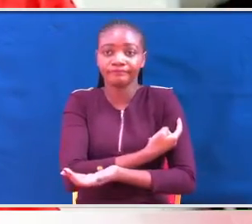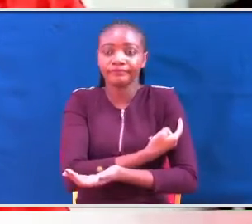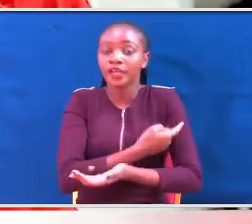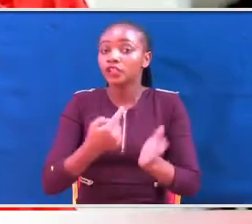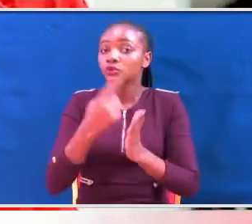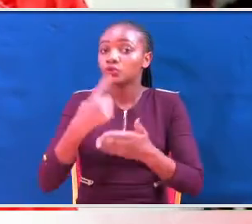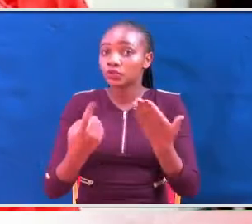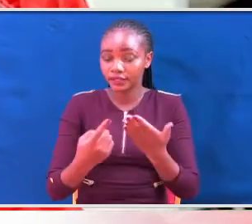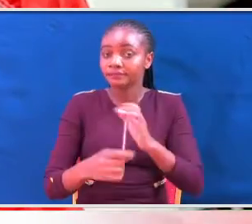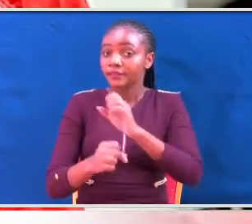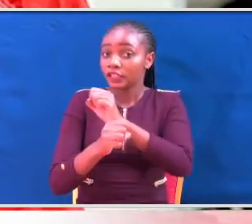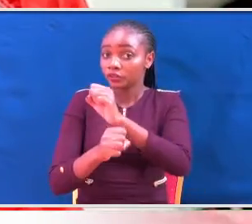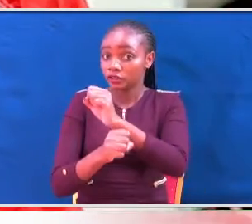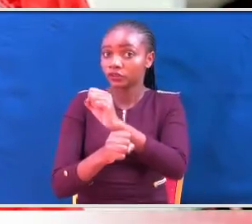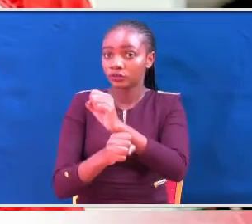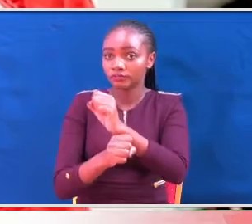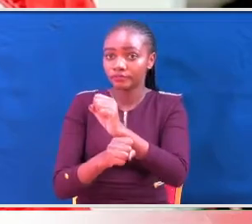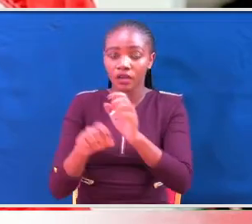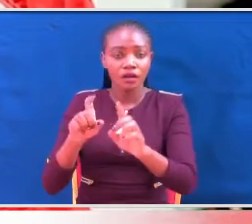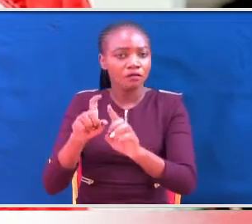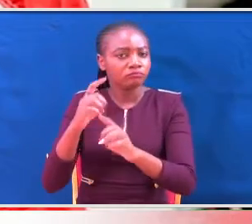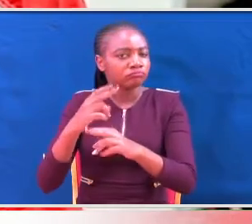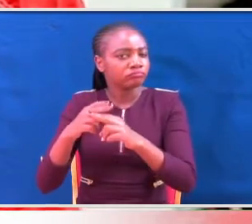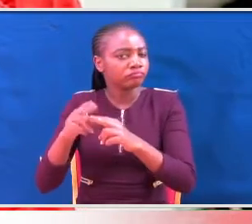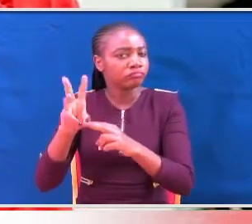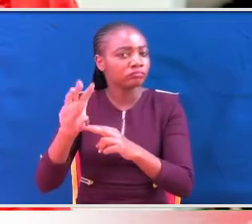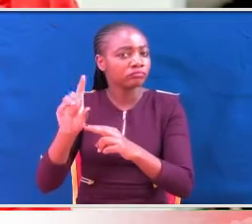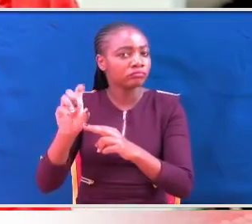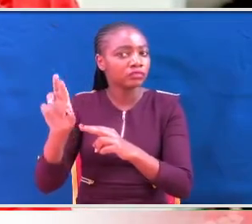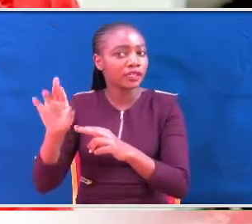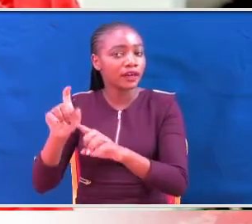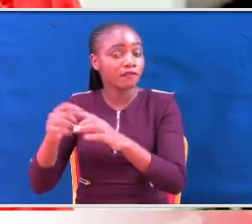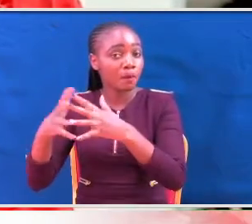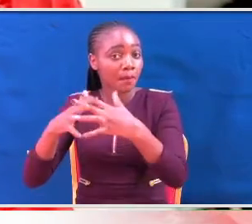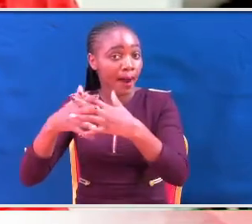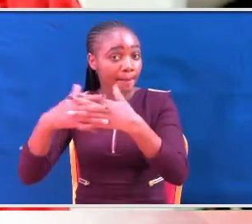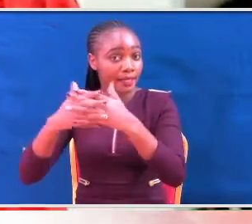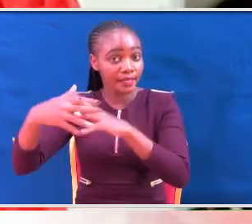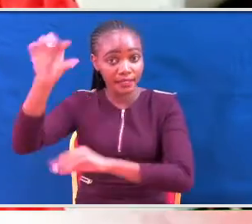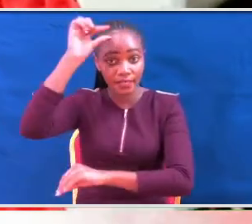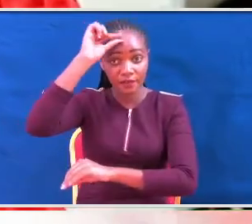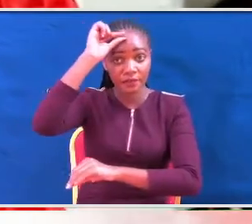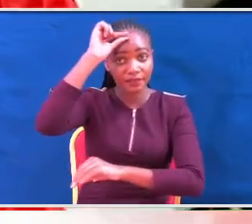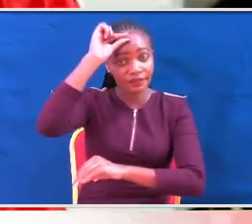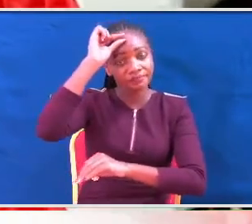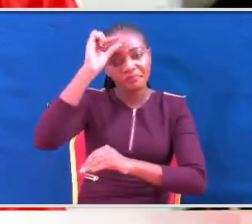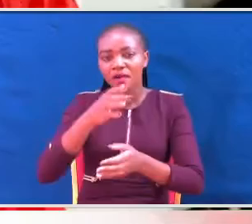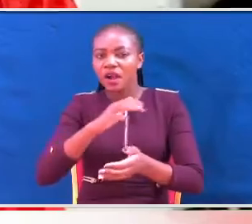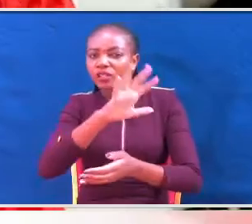the donations of the Moderna vaccine from the United States government, amounting to